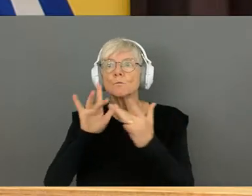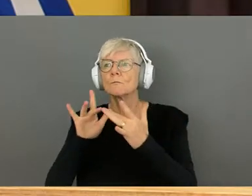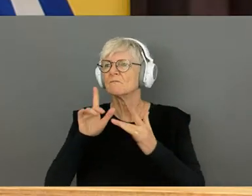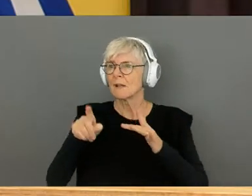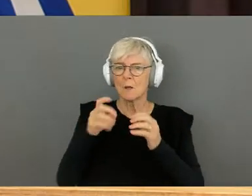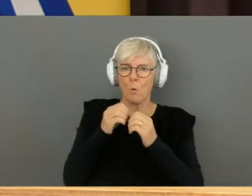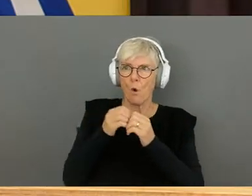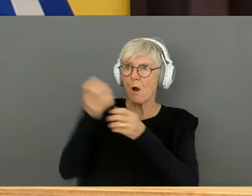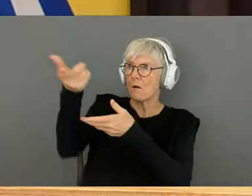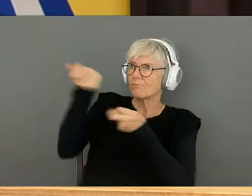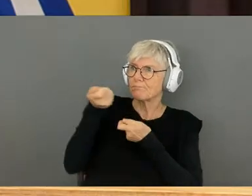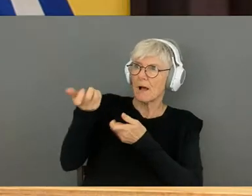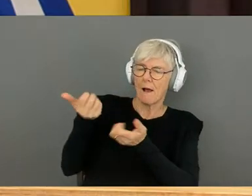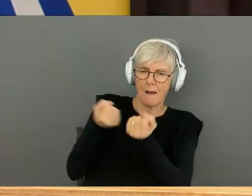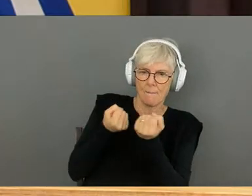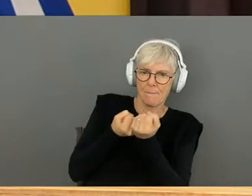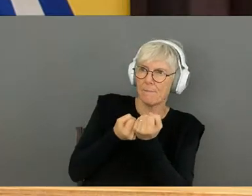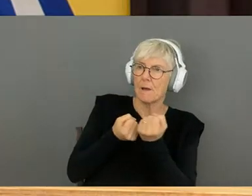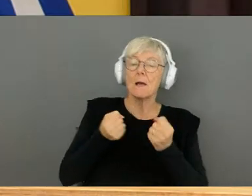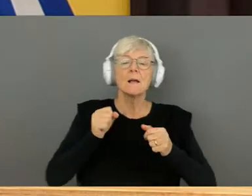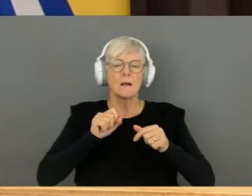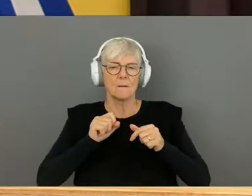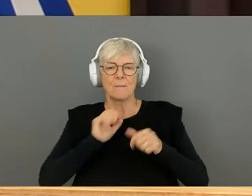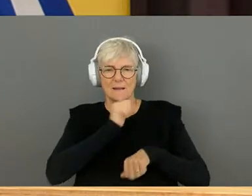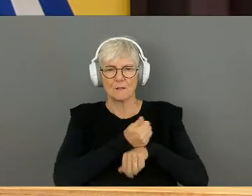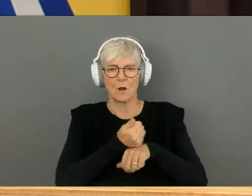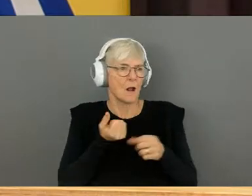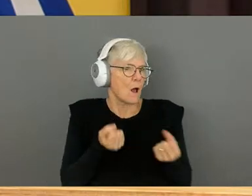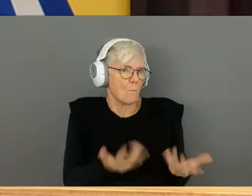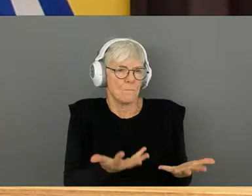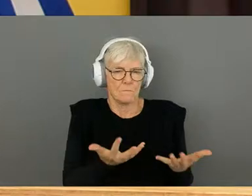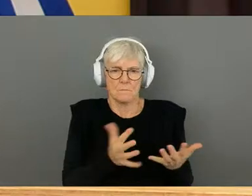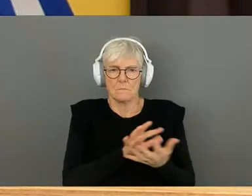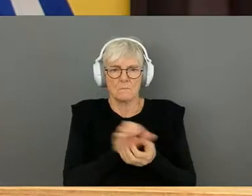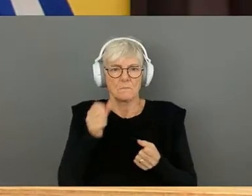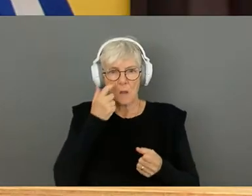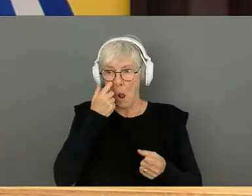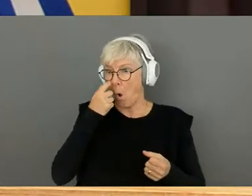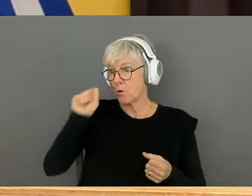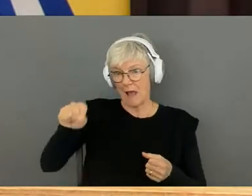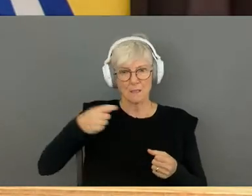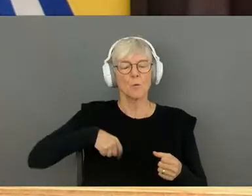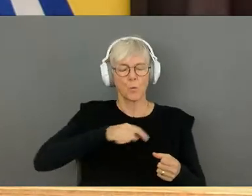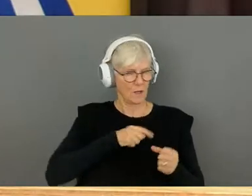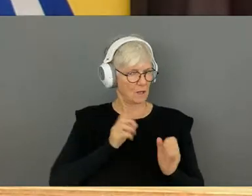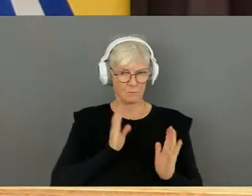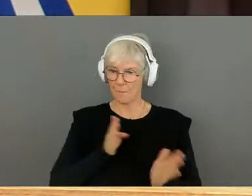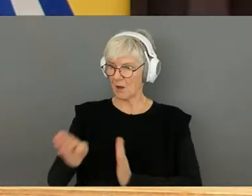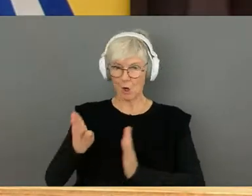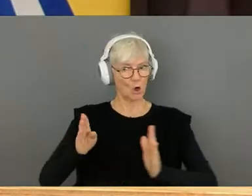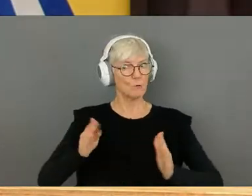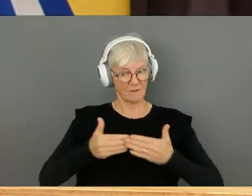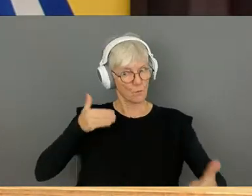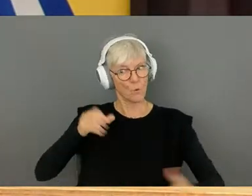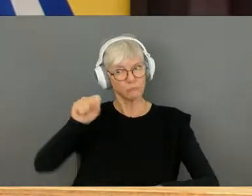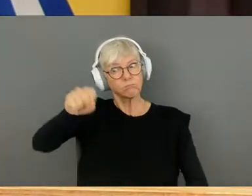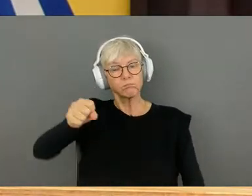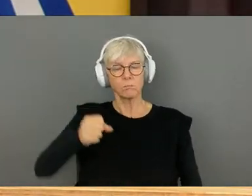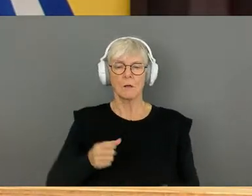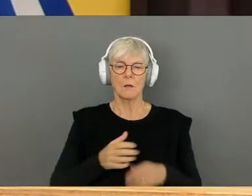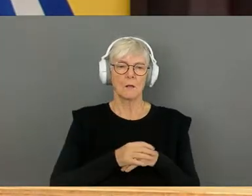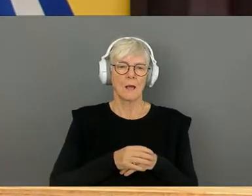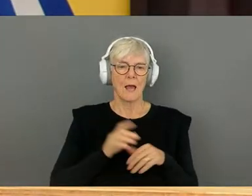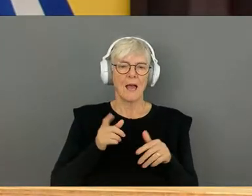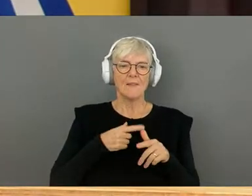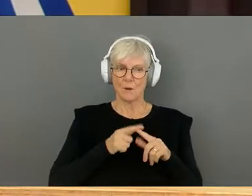if we need that based on the numbers. Then Sorry. yes, all of that was done. And then we would actually stage those